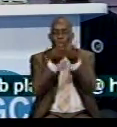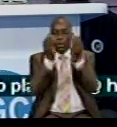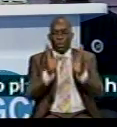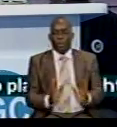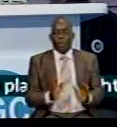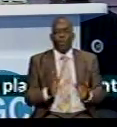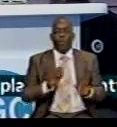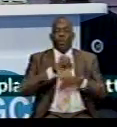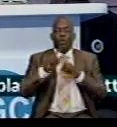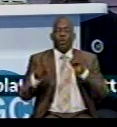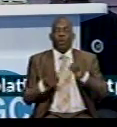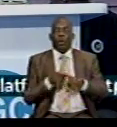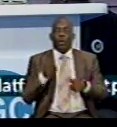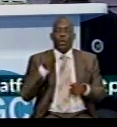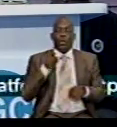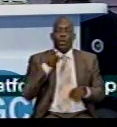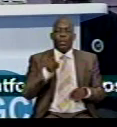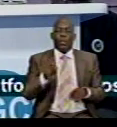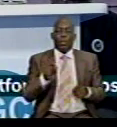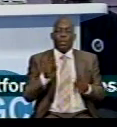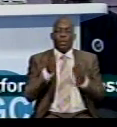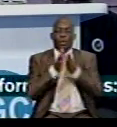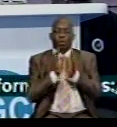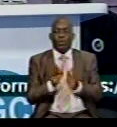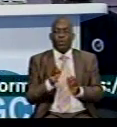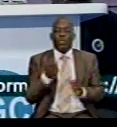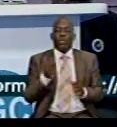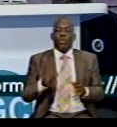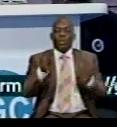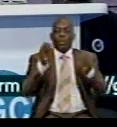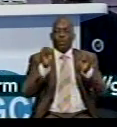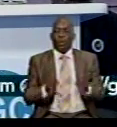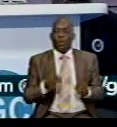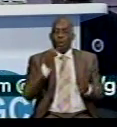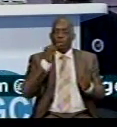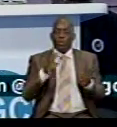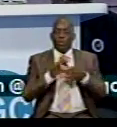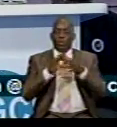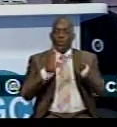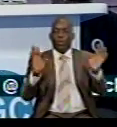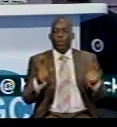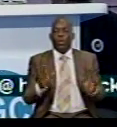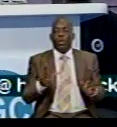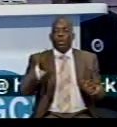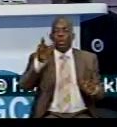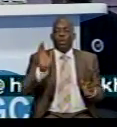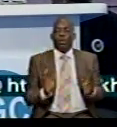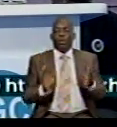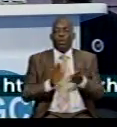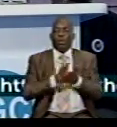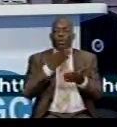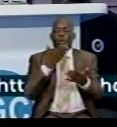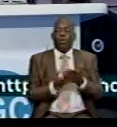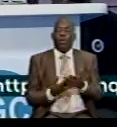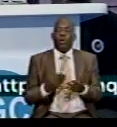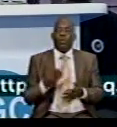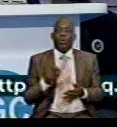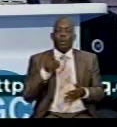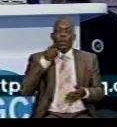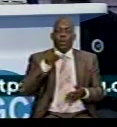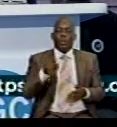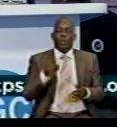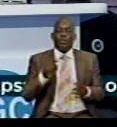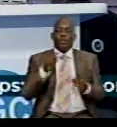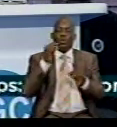lorsqu'il prie, the power is released. La puissance est God relâchée. Confirms his word. Dieu confirme ses paroles.